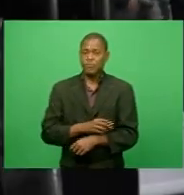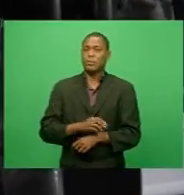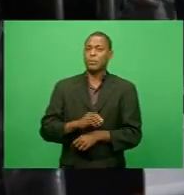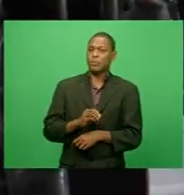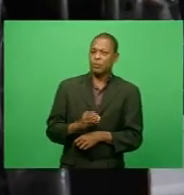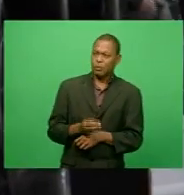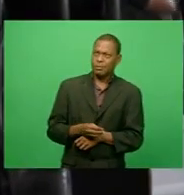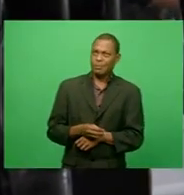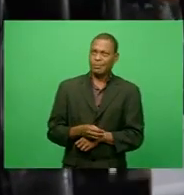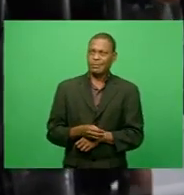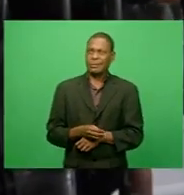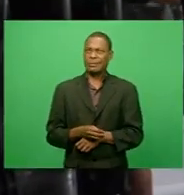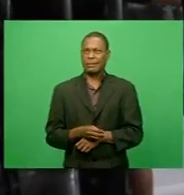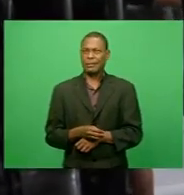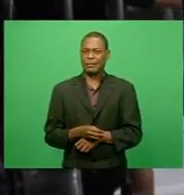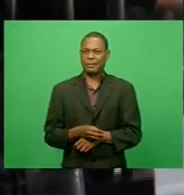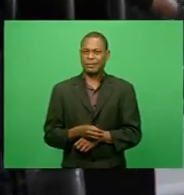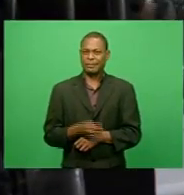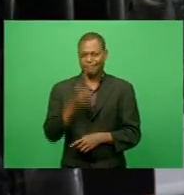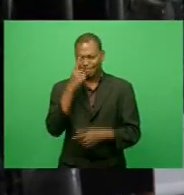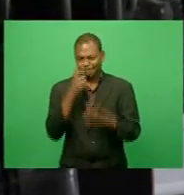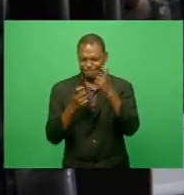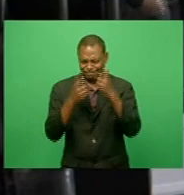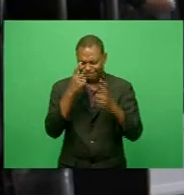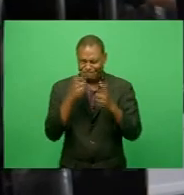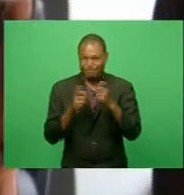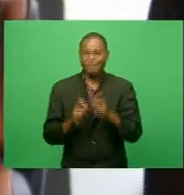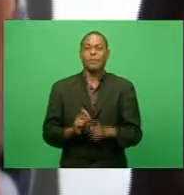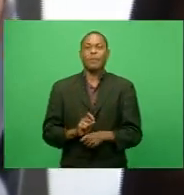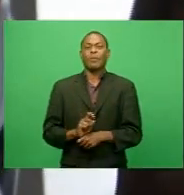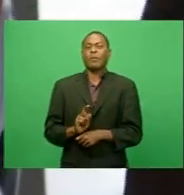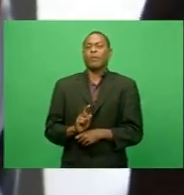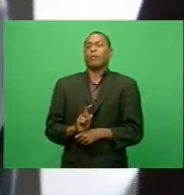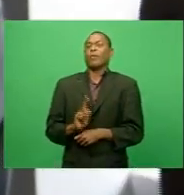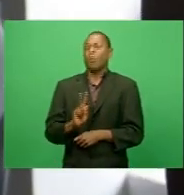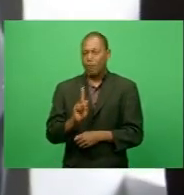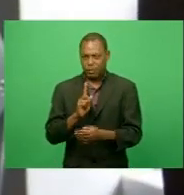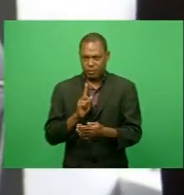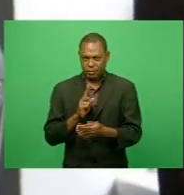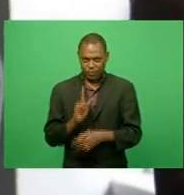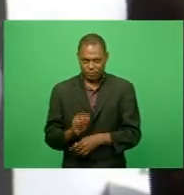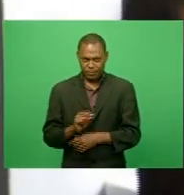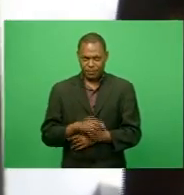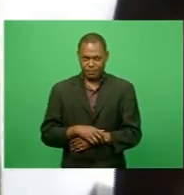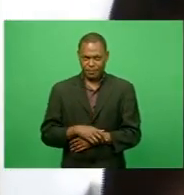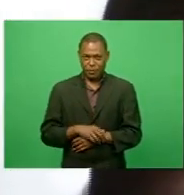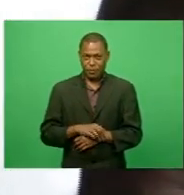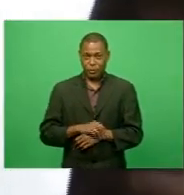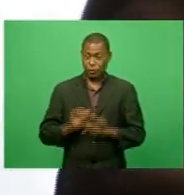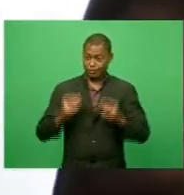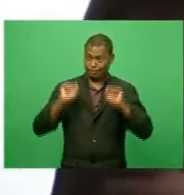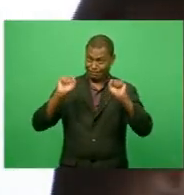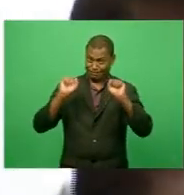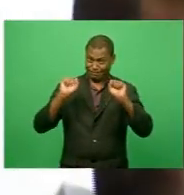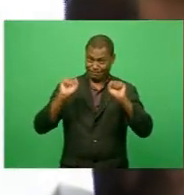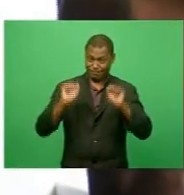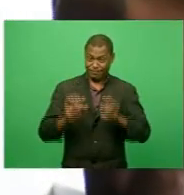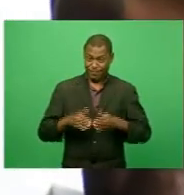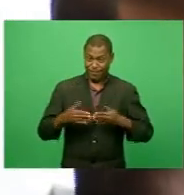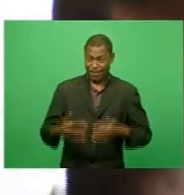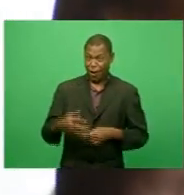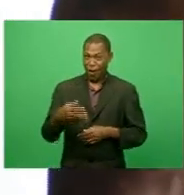Through bodybuilding, I was able to get out of the mess I was in. Through his 5 years of being a bodybuilder, Jordan has made a name for himself in the